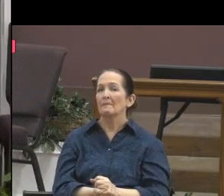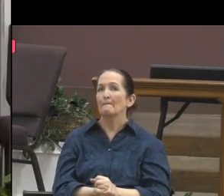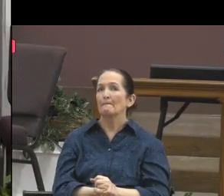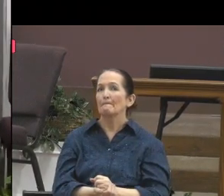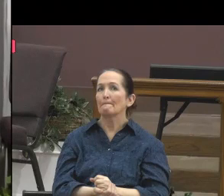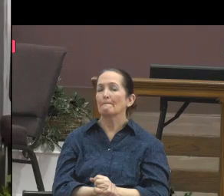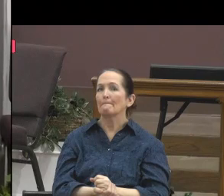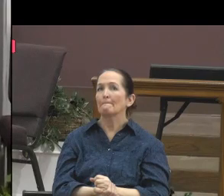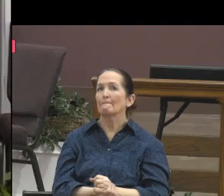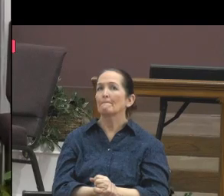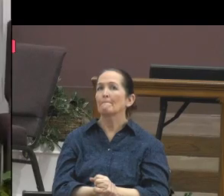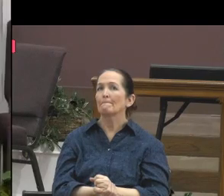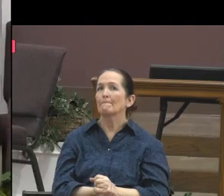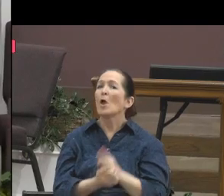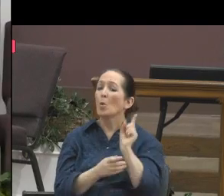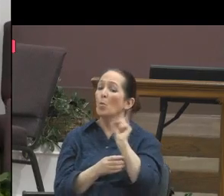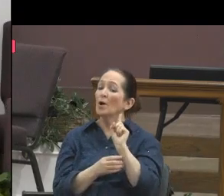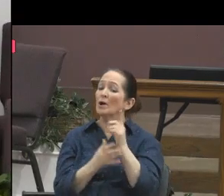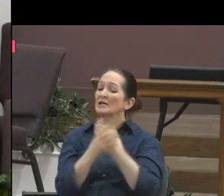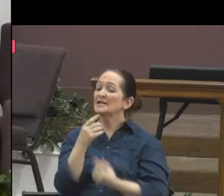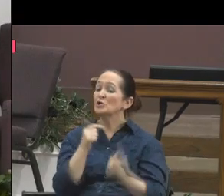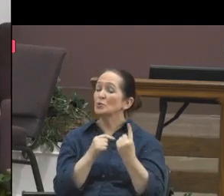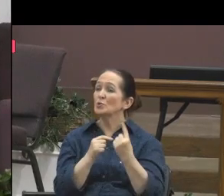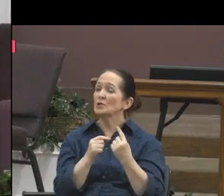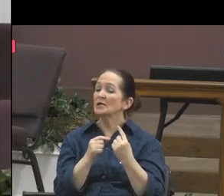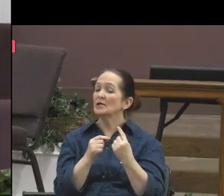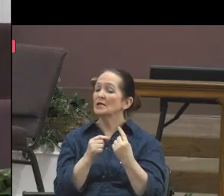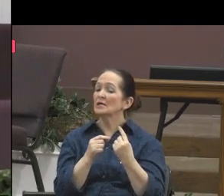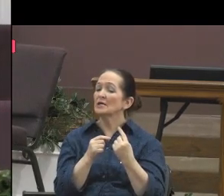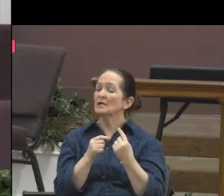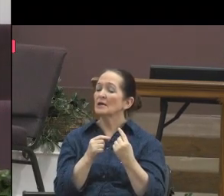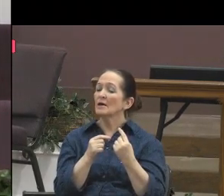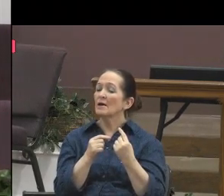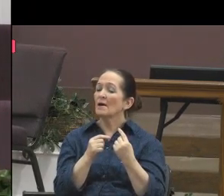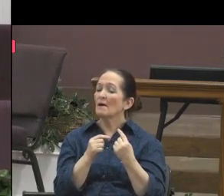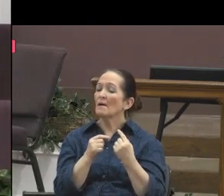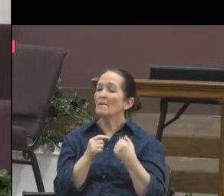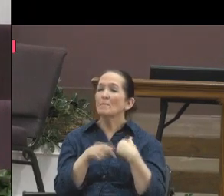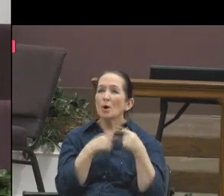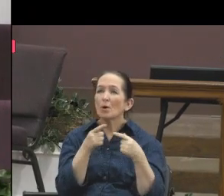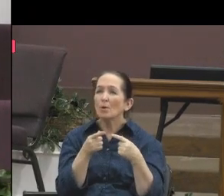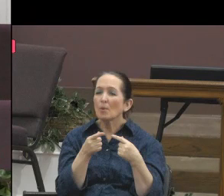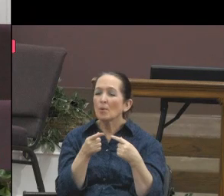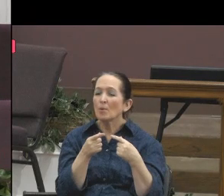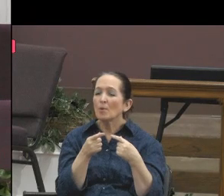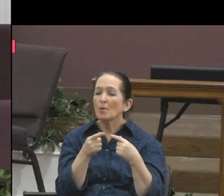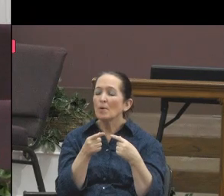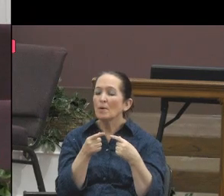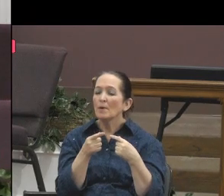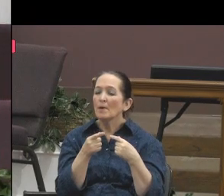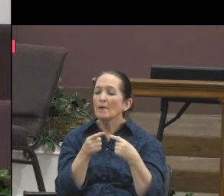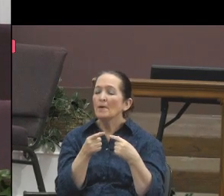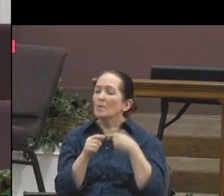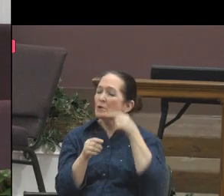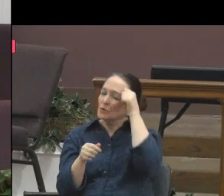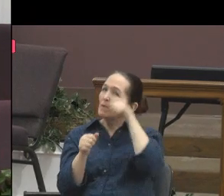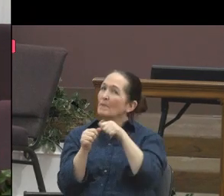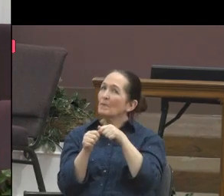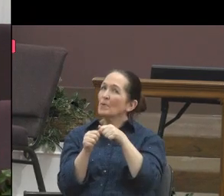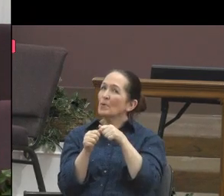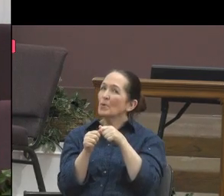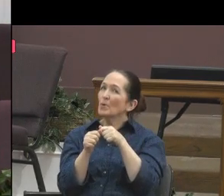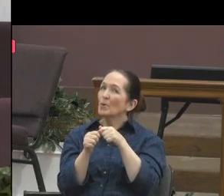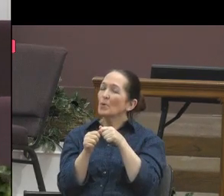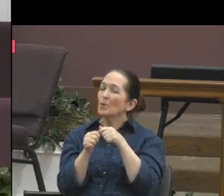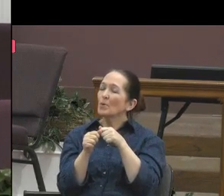Now, where does that unity go? And I want to take you back to the qualifiers that Paul put when he said